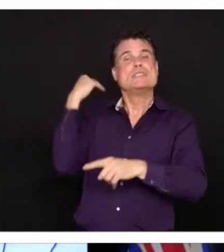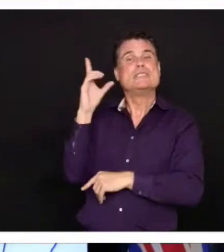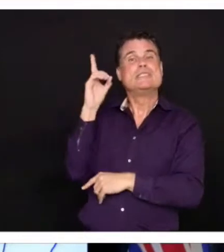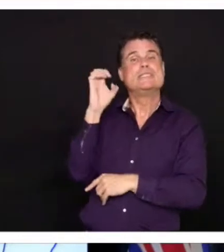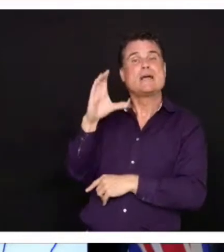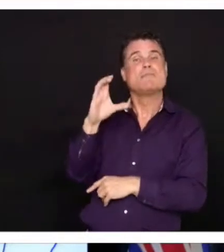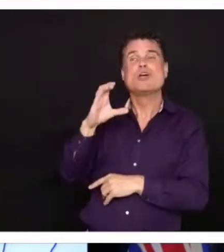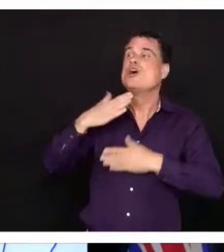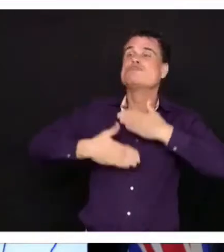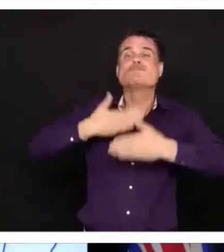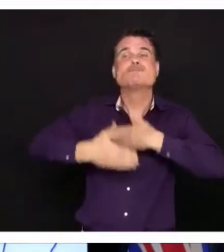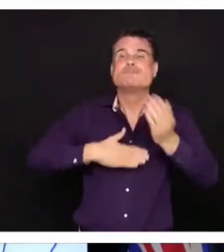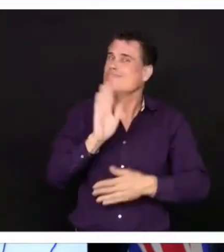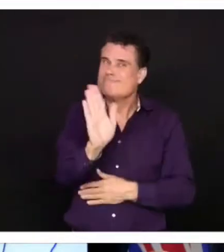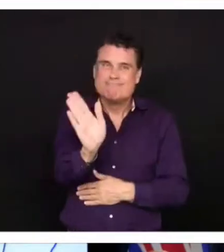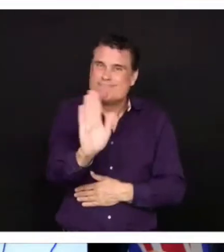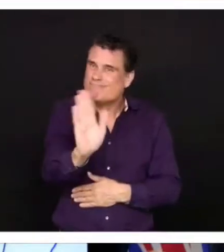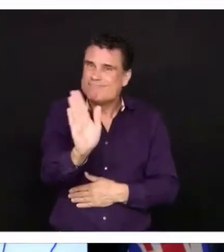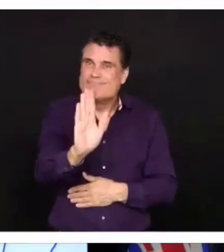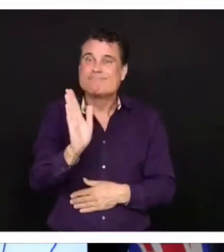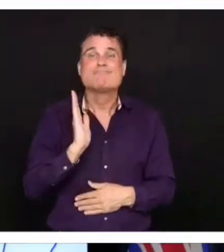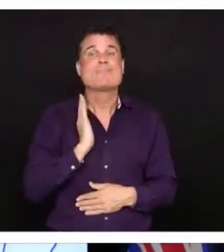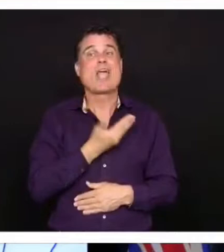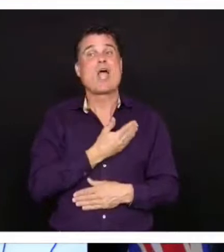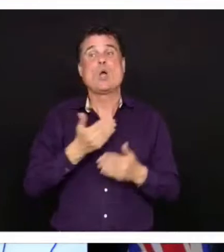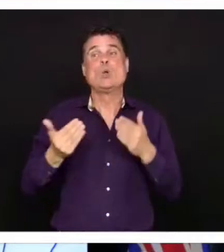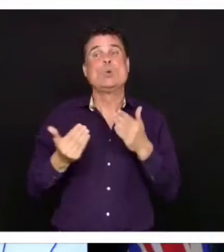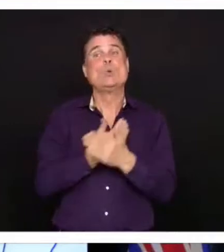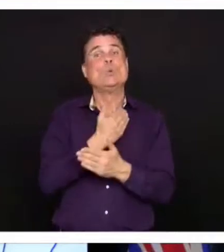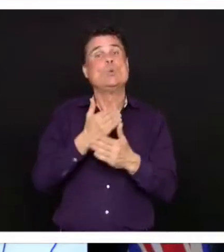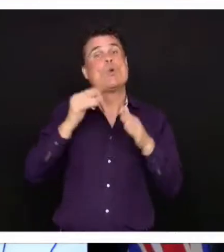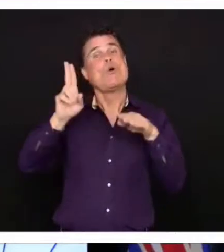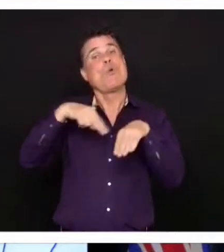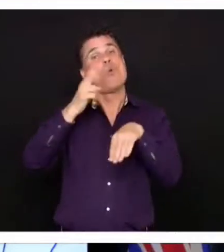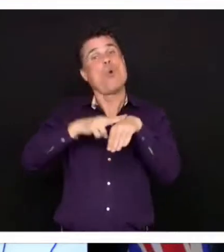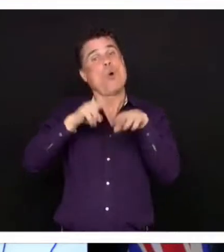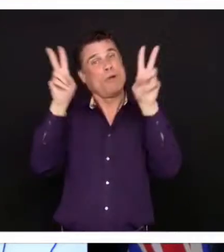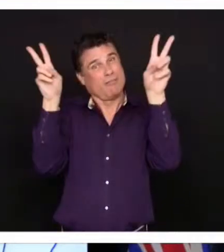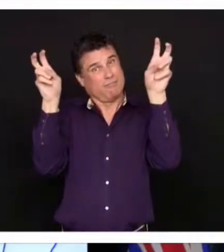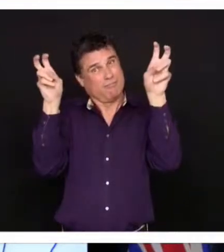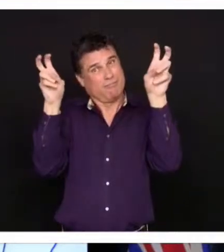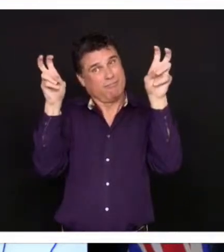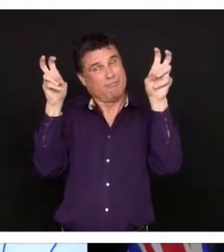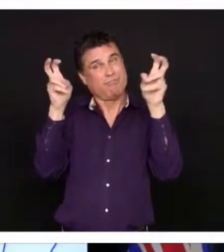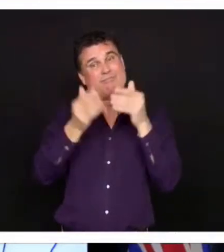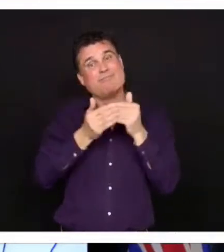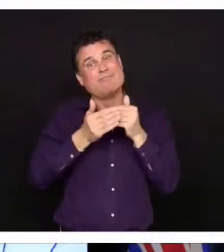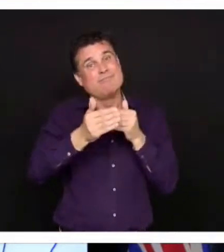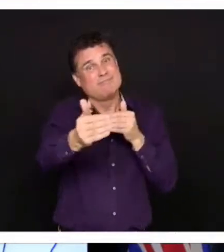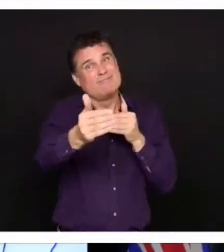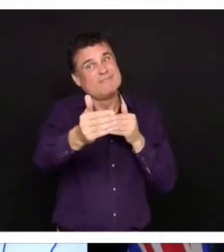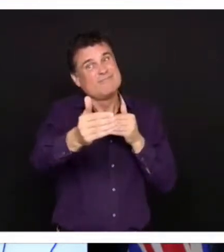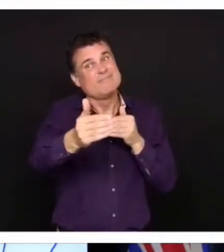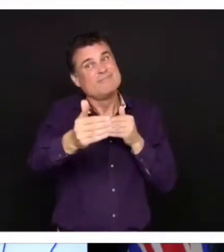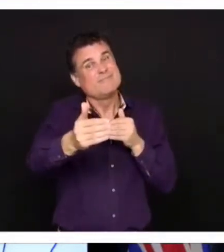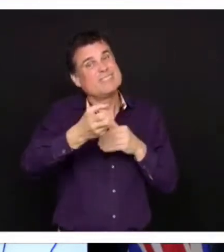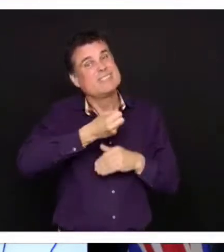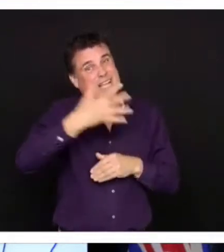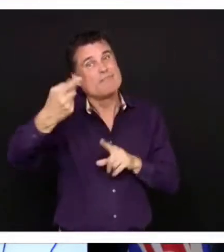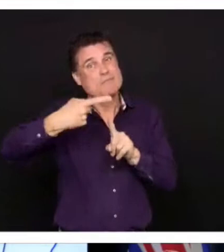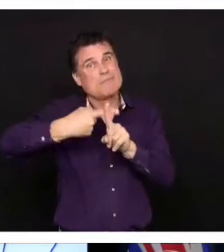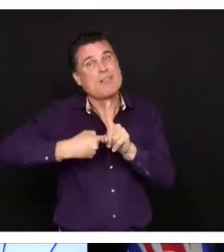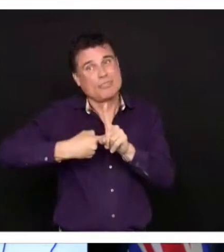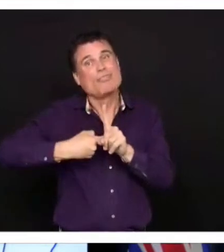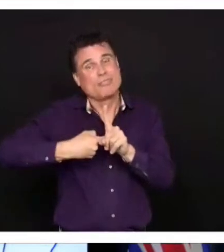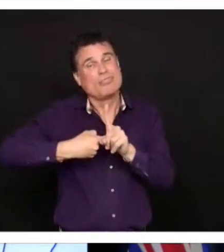an example of one of the models that we're using to help guide what we're looking at for our future. And it is one